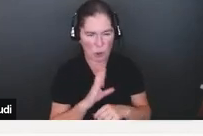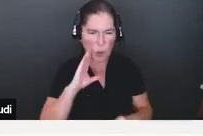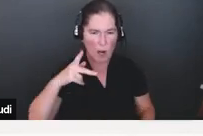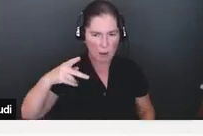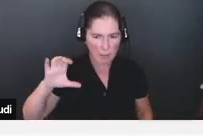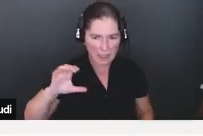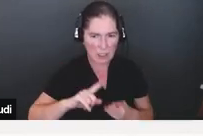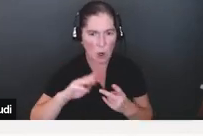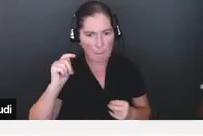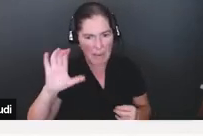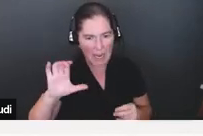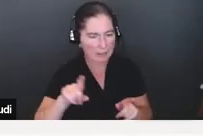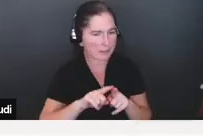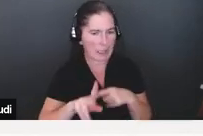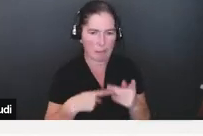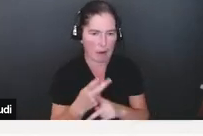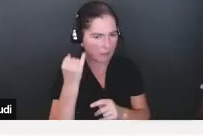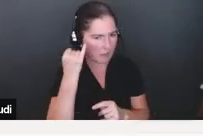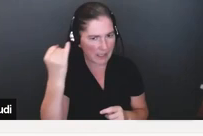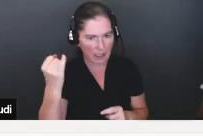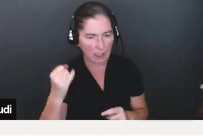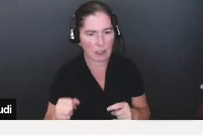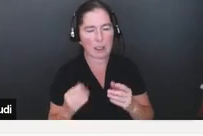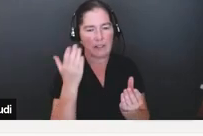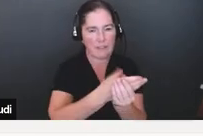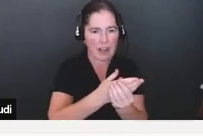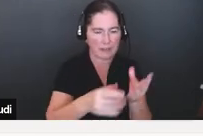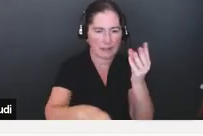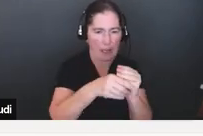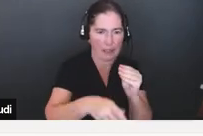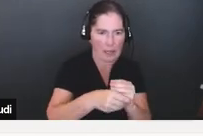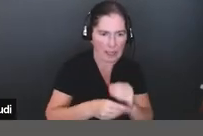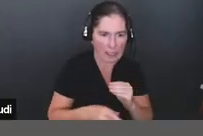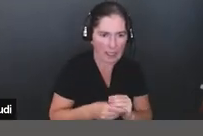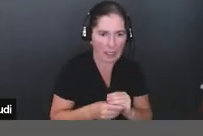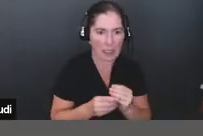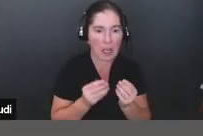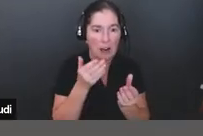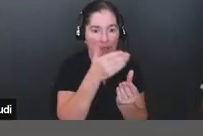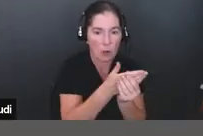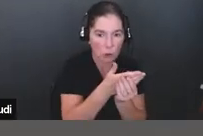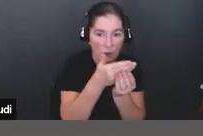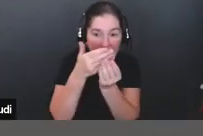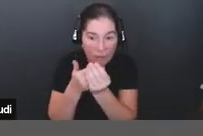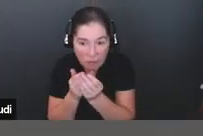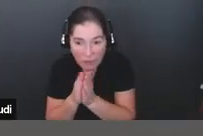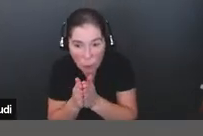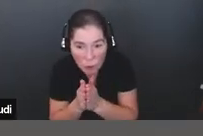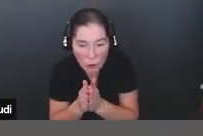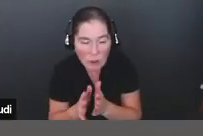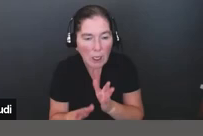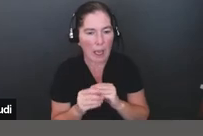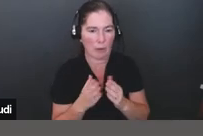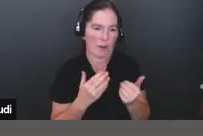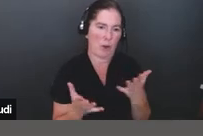but always feels the same kind of thing. I can add new things. Matter of fact, I can add a folder within a folder to add whatever you wanted to. Now,